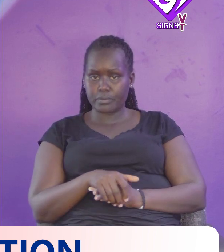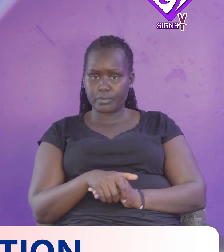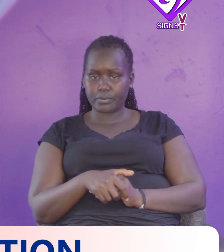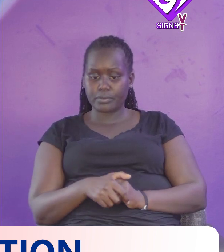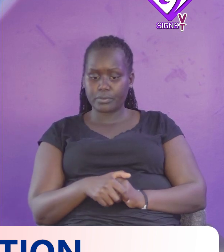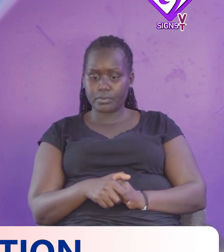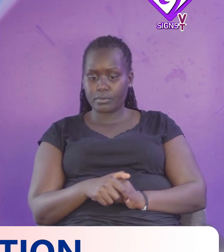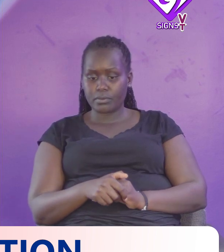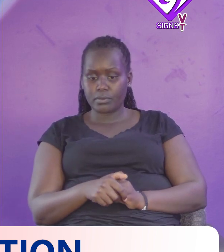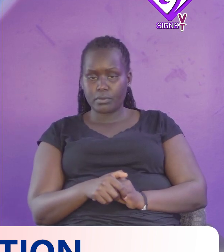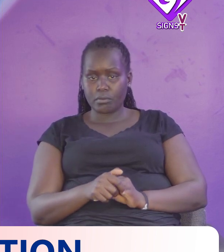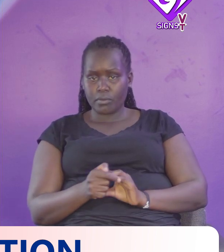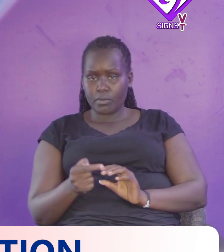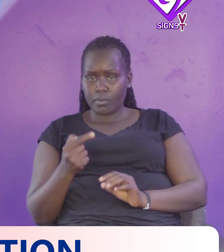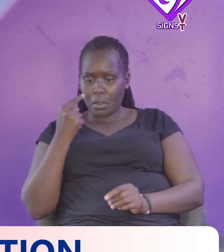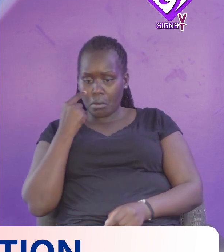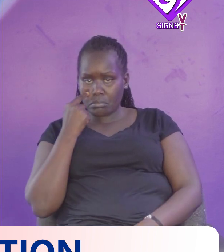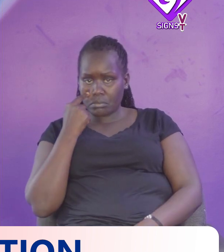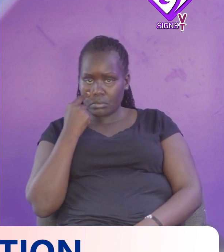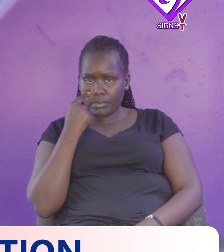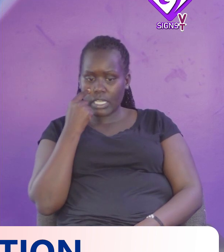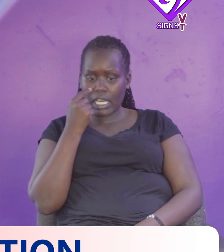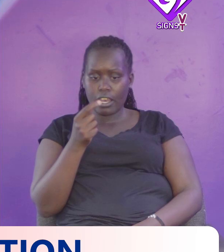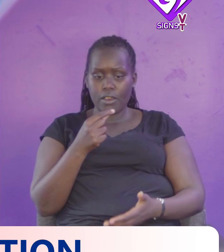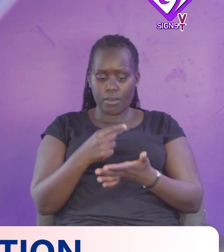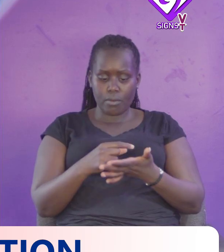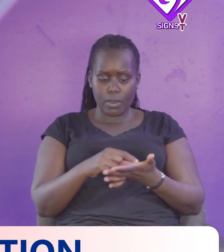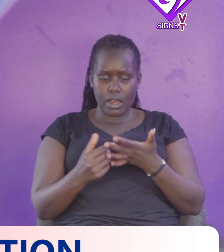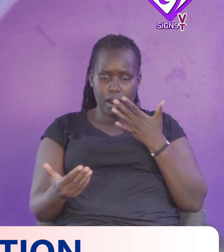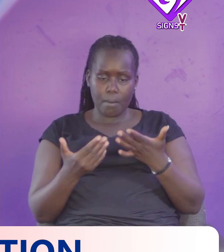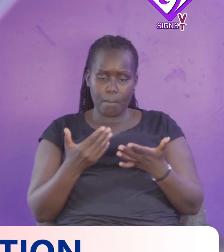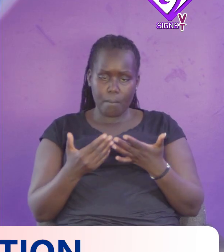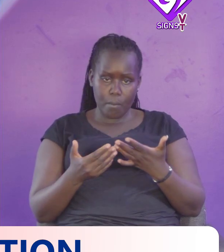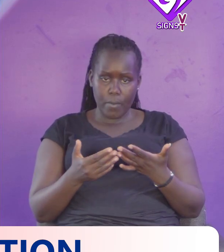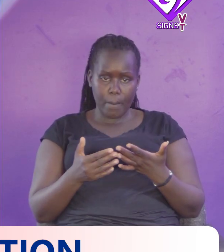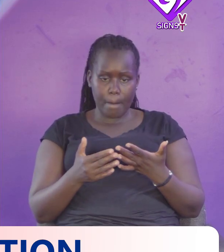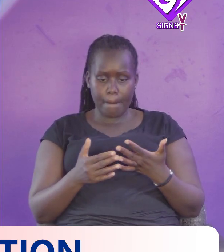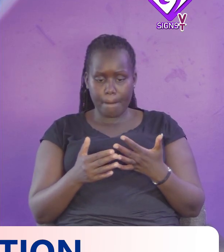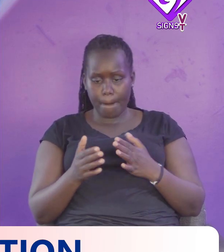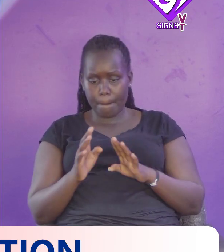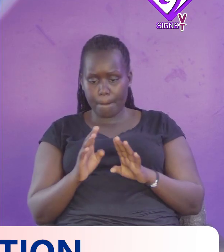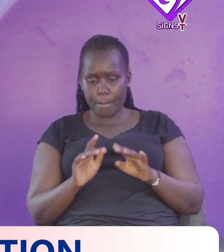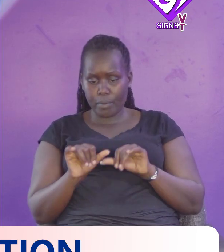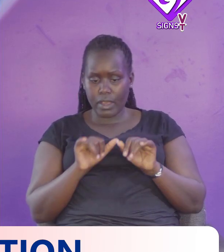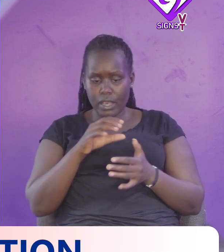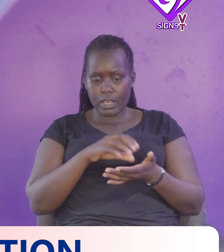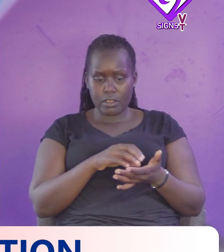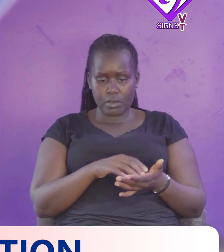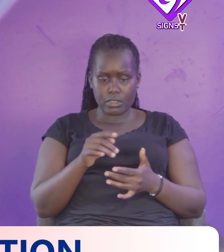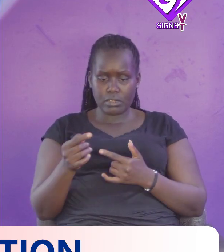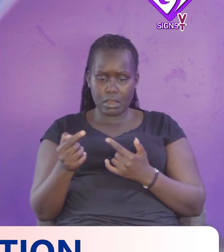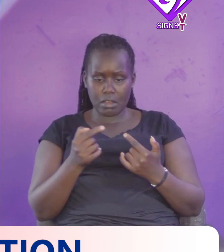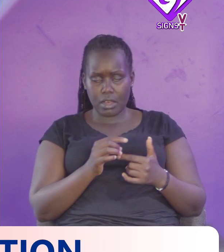Are you not seeing like Ugandans may react during their polls over this matter? Are you seeing this coming?